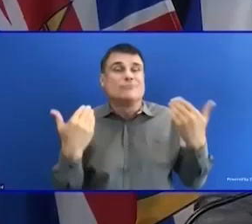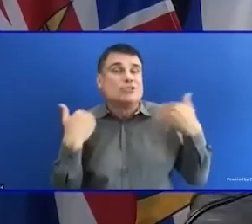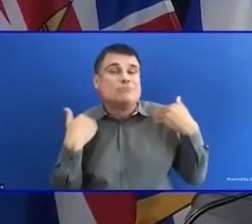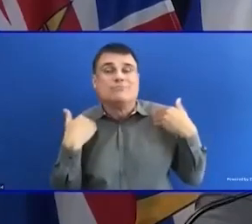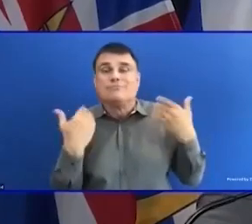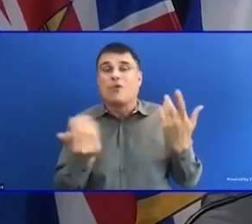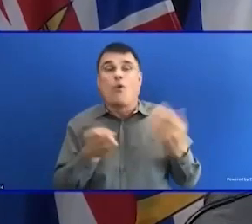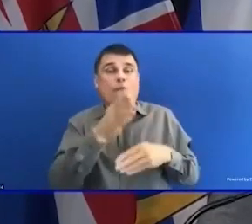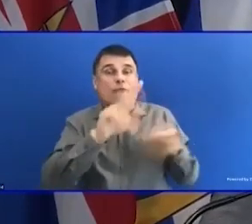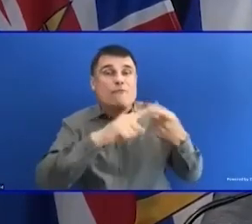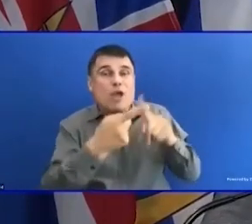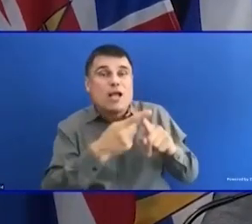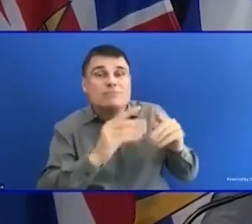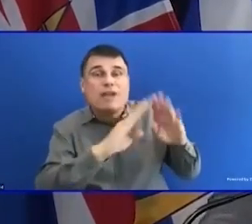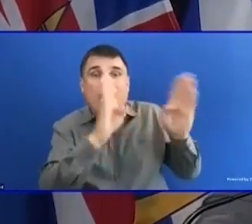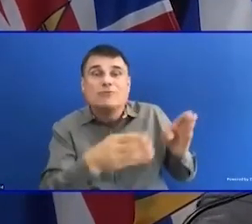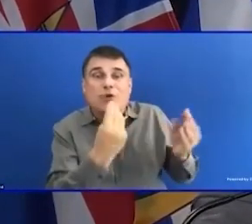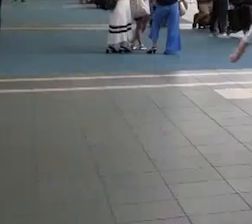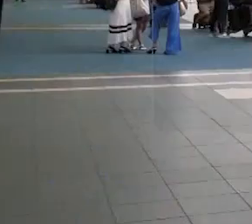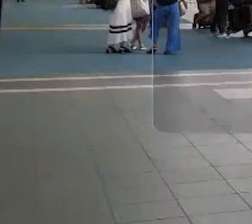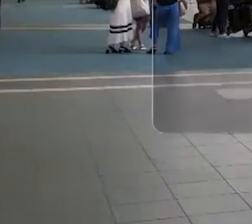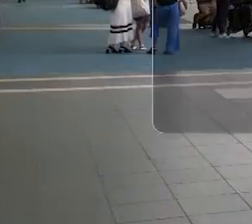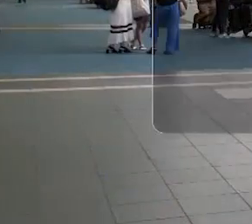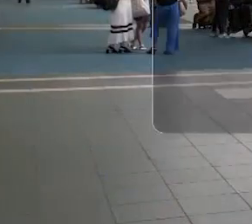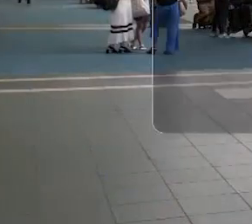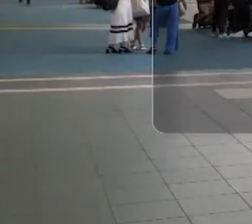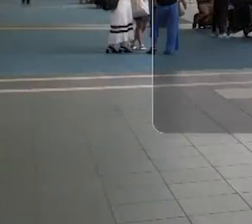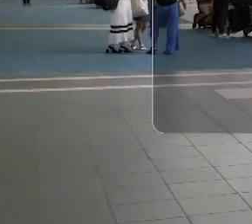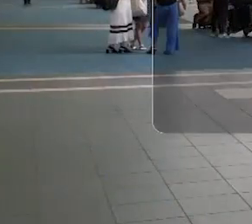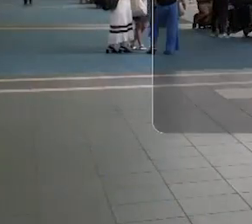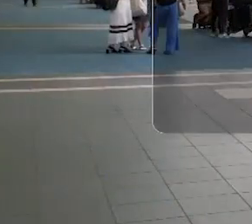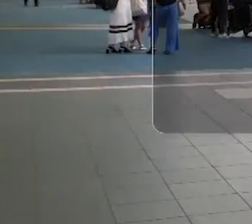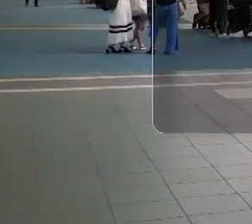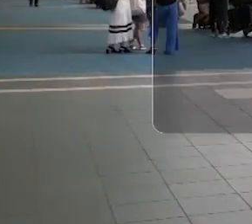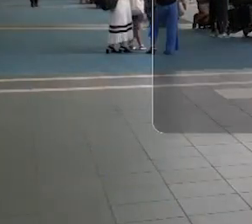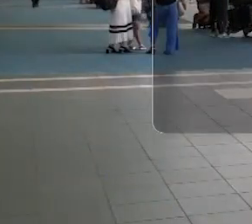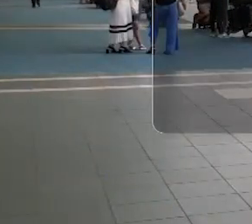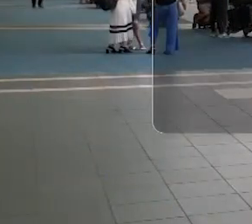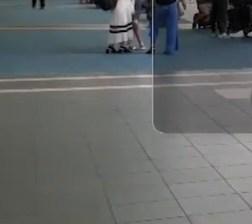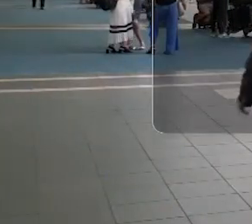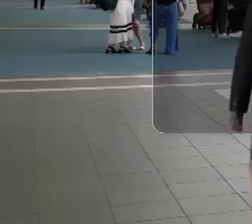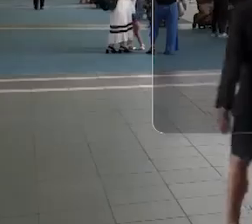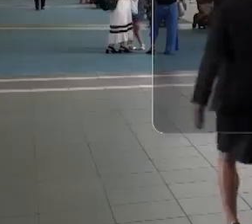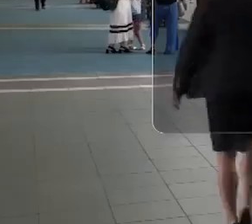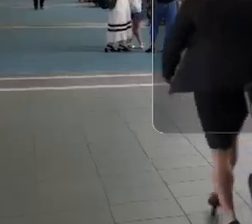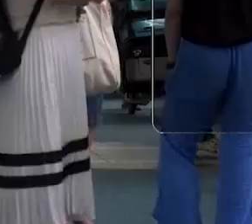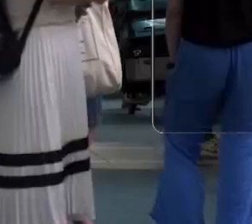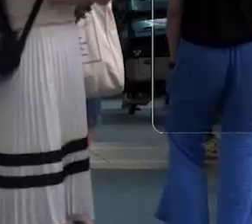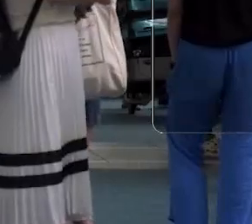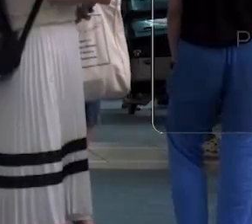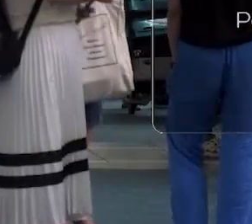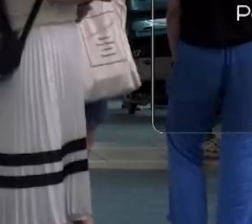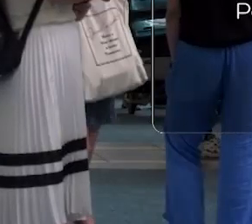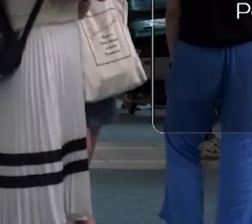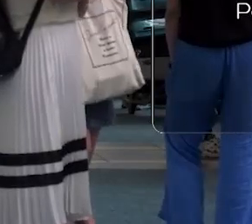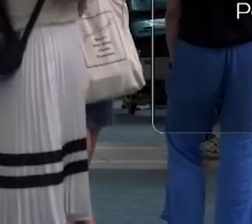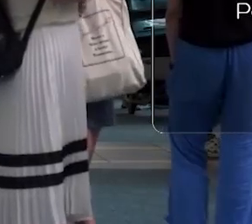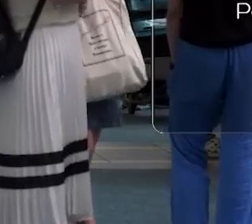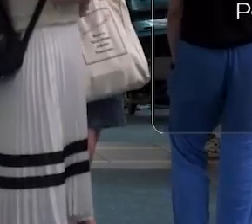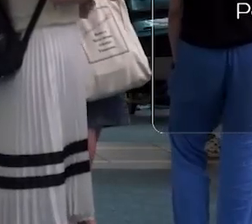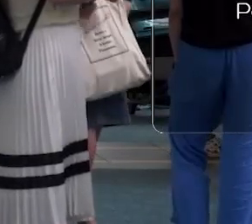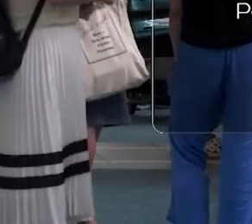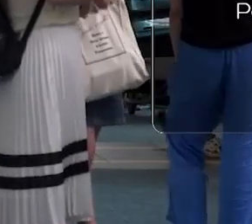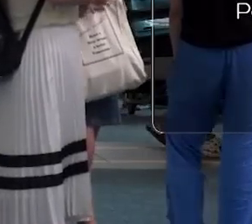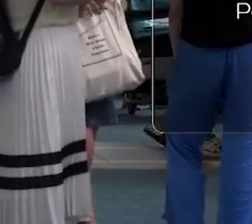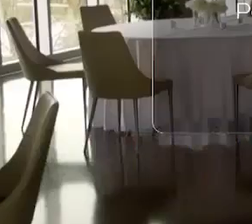We can go to the theater. We can go to a concert. As of July 1st, recreational travel in Canada is allowed. Personal gatherings can return